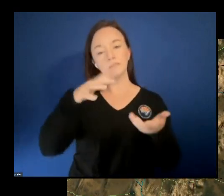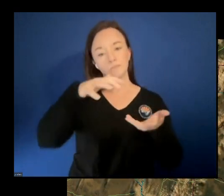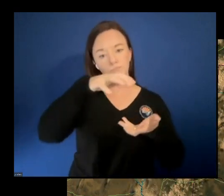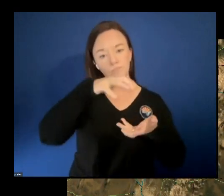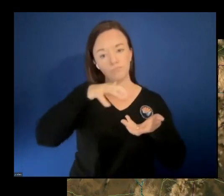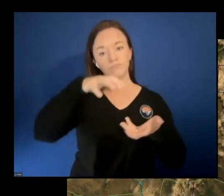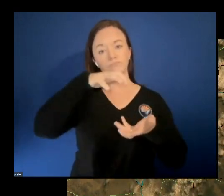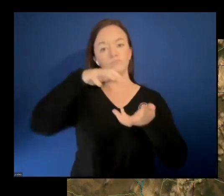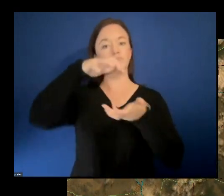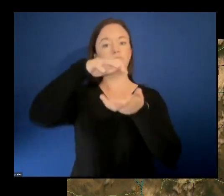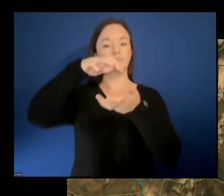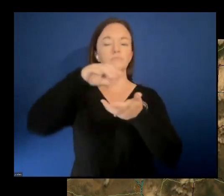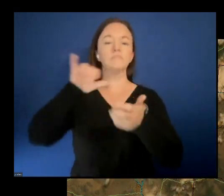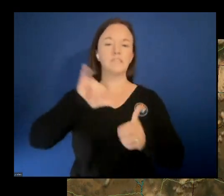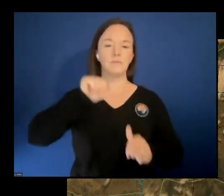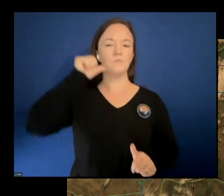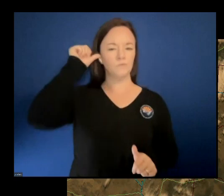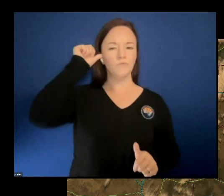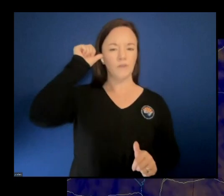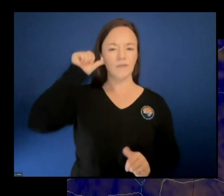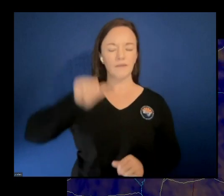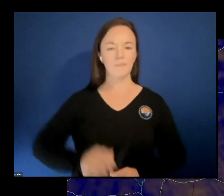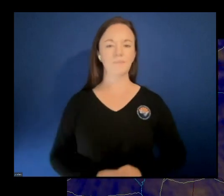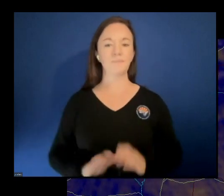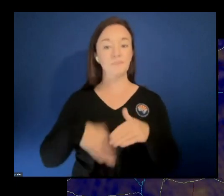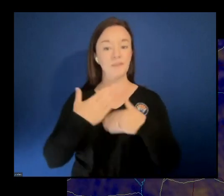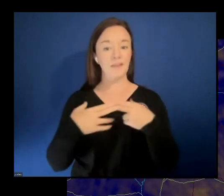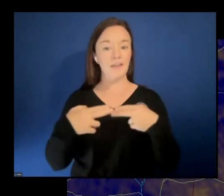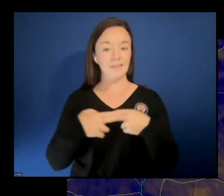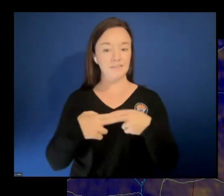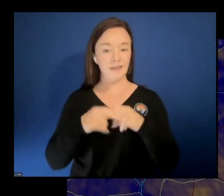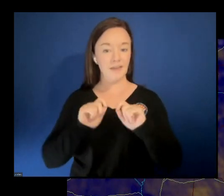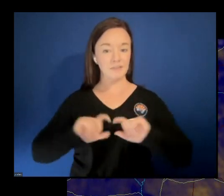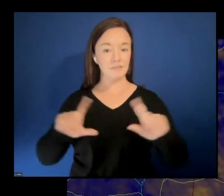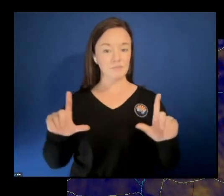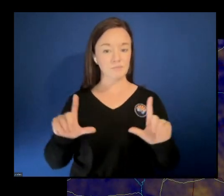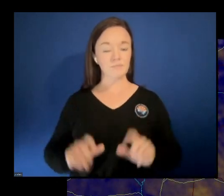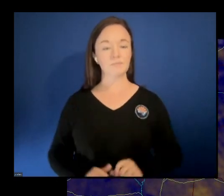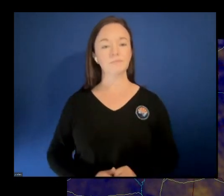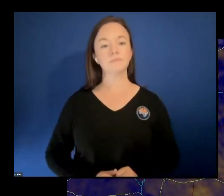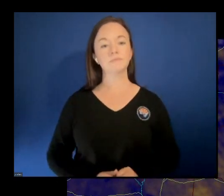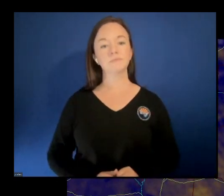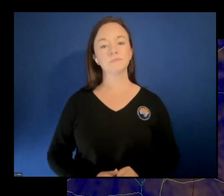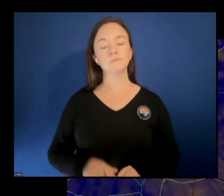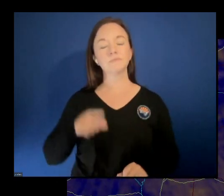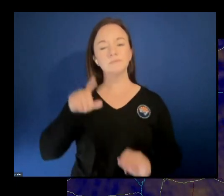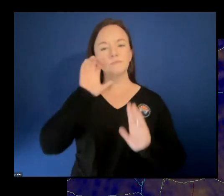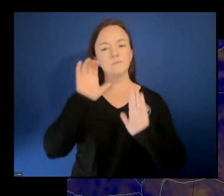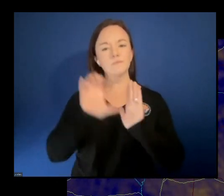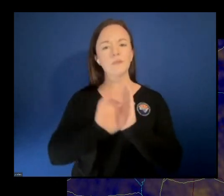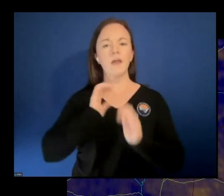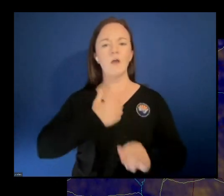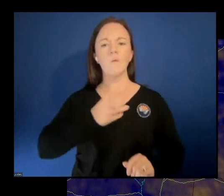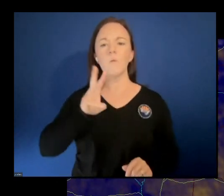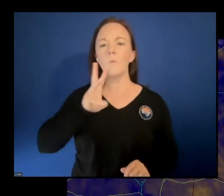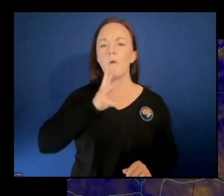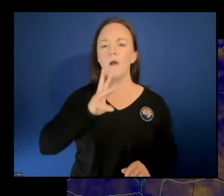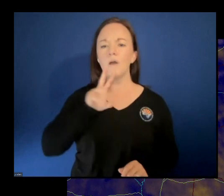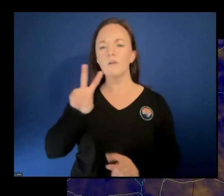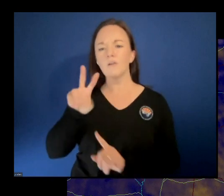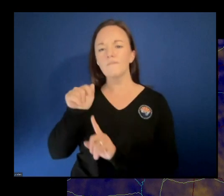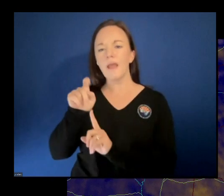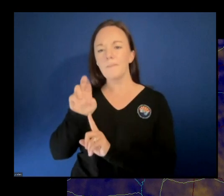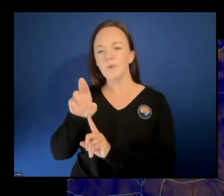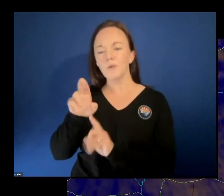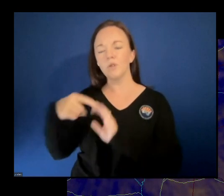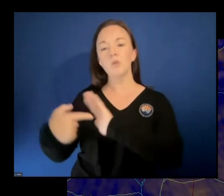did yesterday. Go ahead to the next slide, please. So this image here is more of our water vapor. This just shows you how